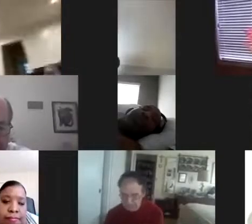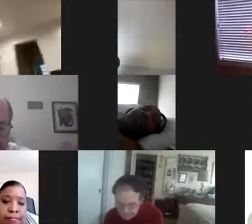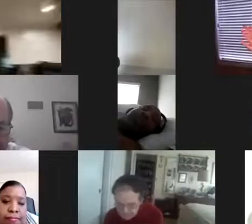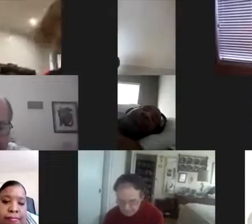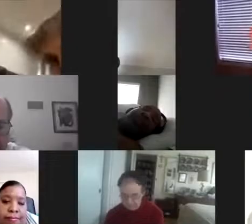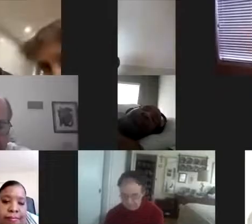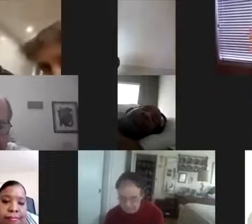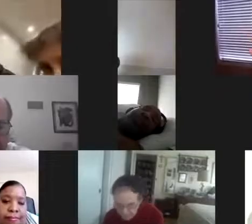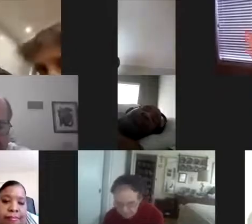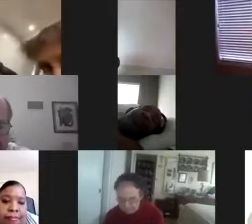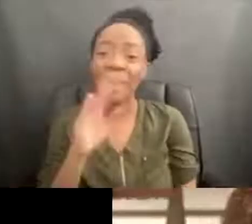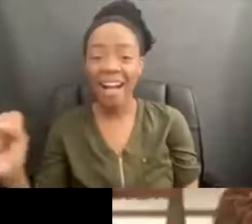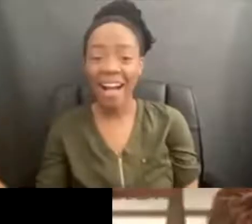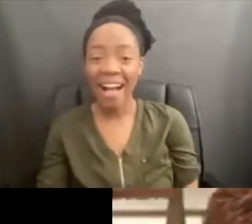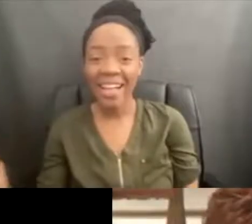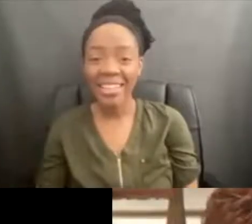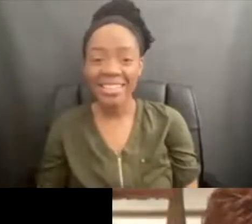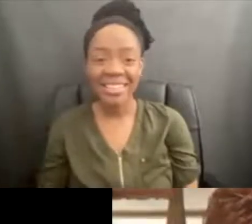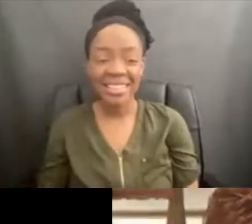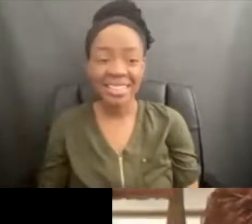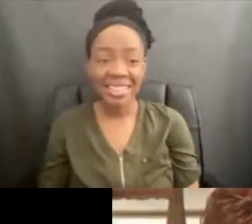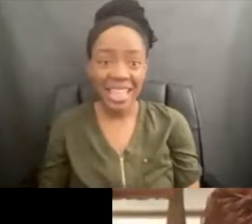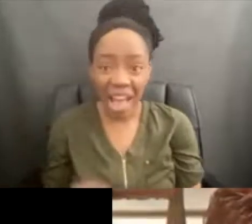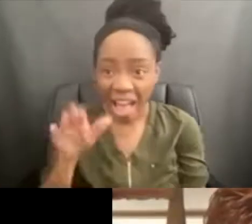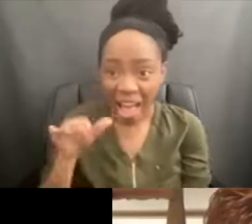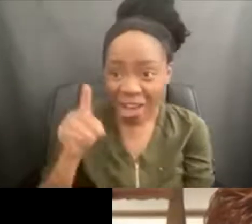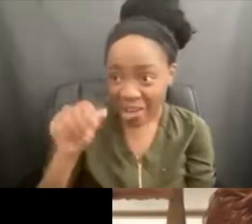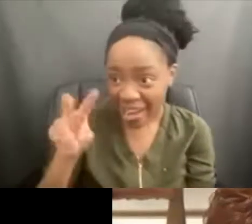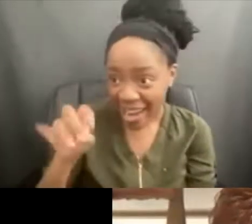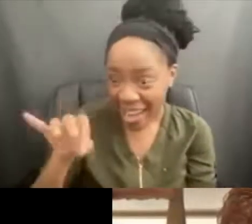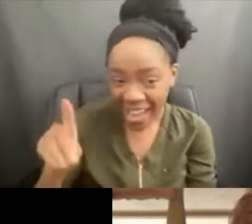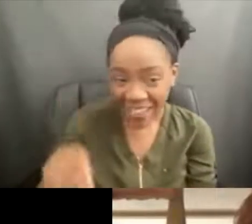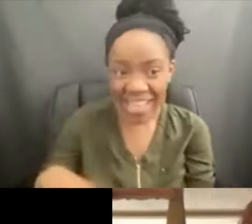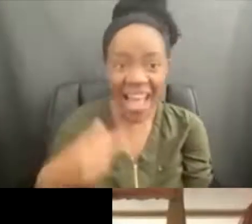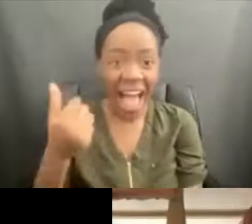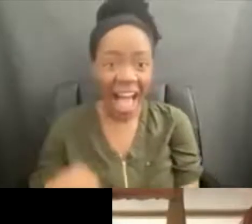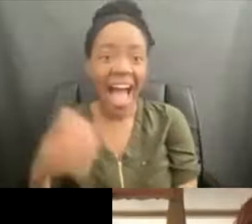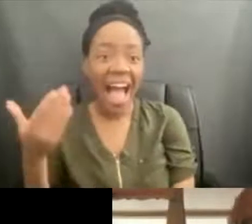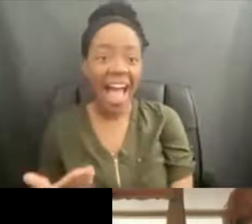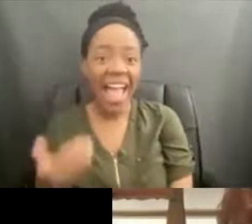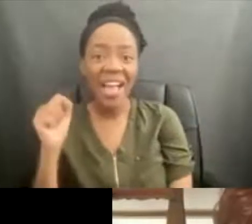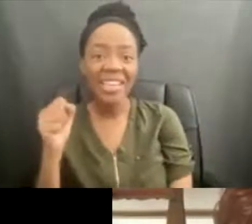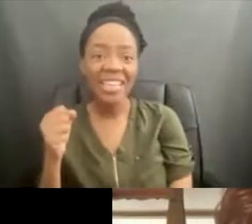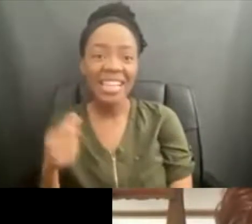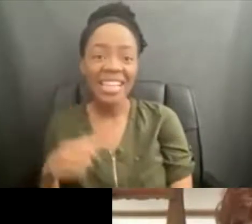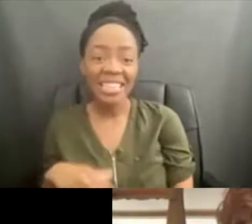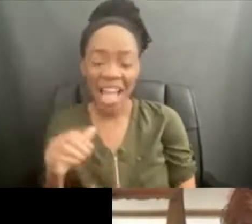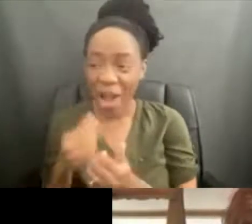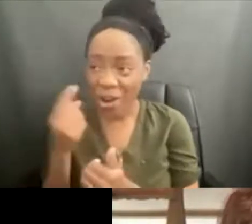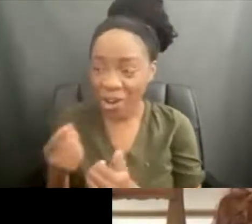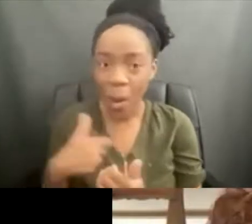Ross! Hello there, David. Are you David? I am. How are you? I'm so happy to be